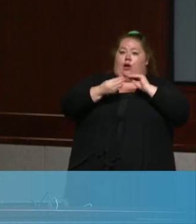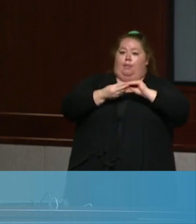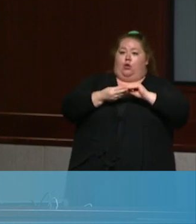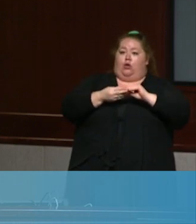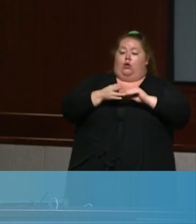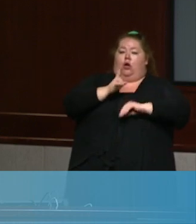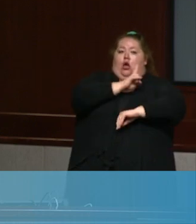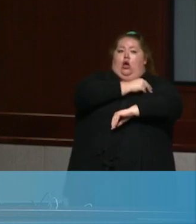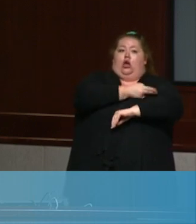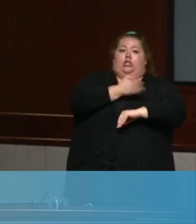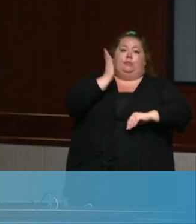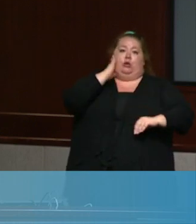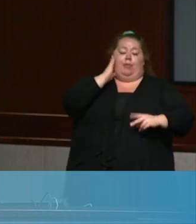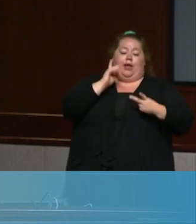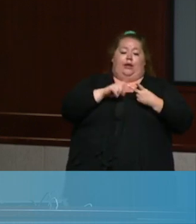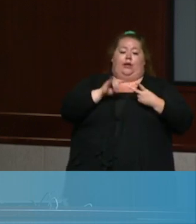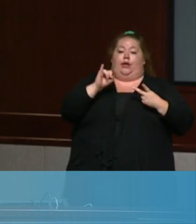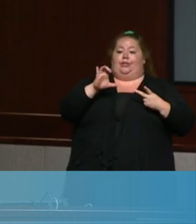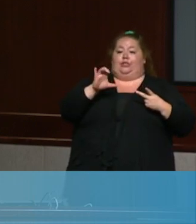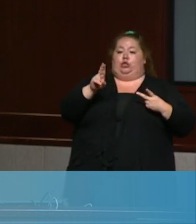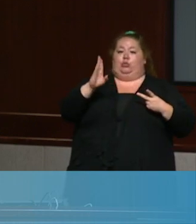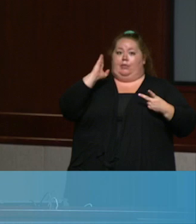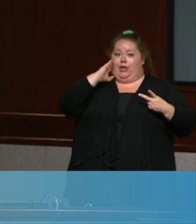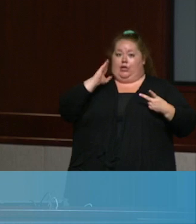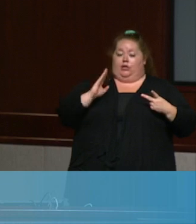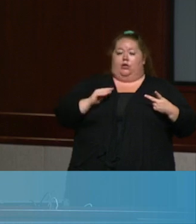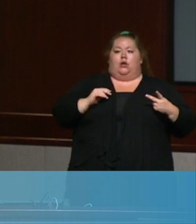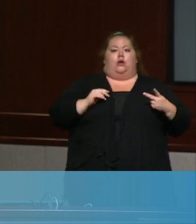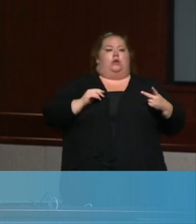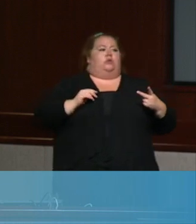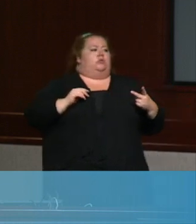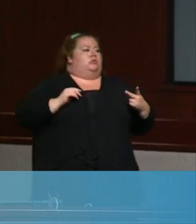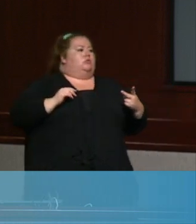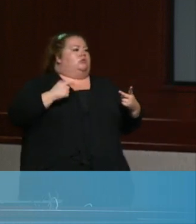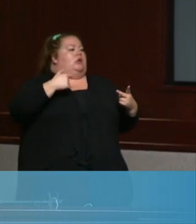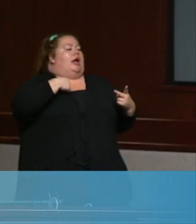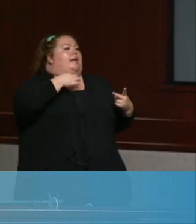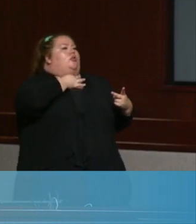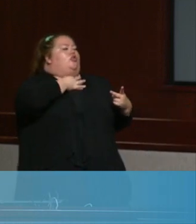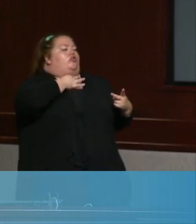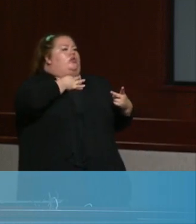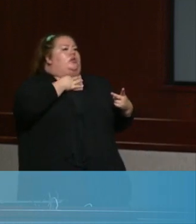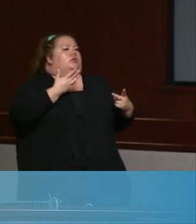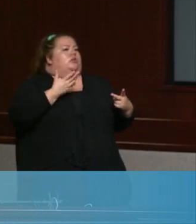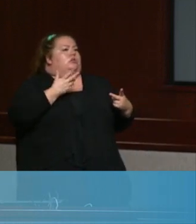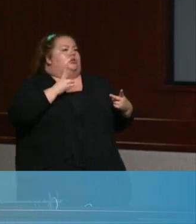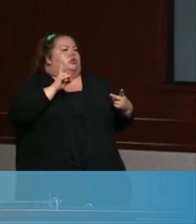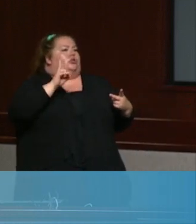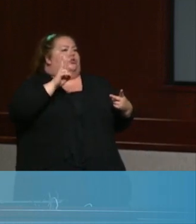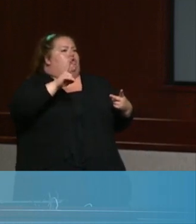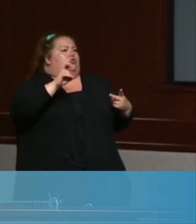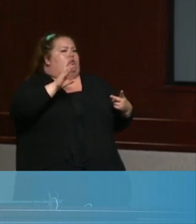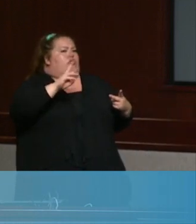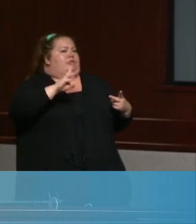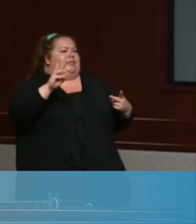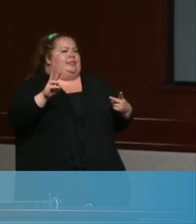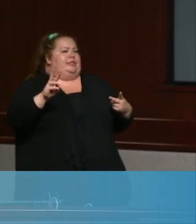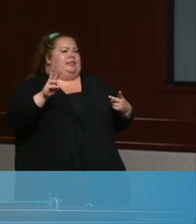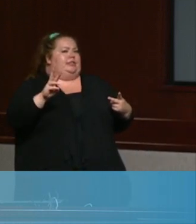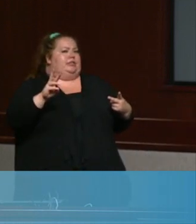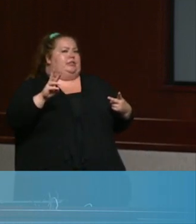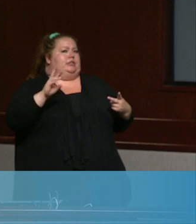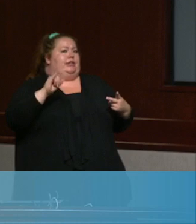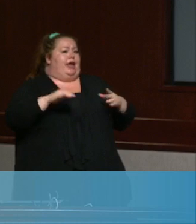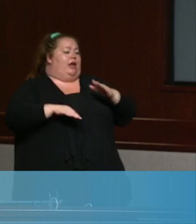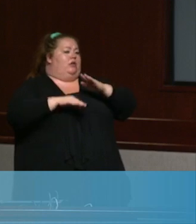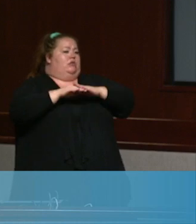beds and ICU beds? Well, no, Megan, I'm curious about if it's 266 today and we're at sort of like a critical